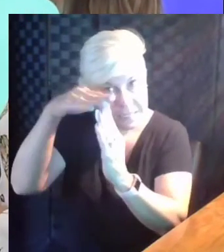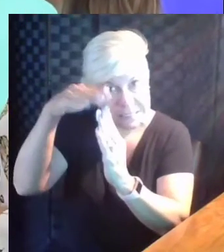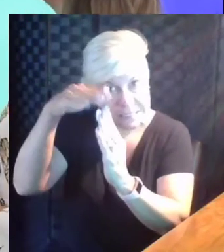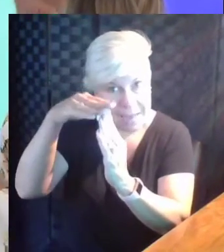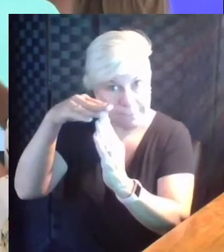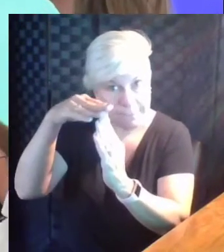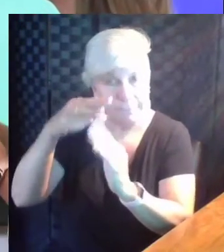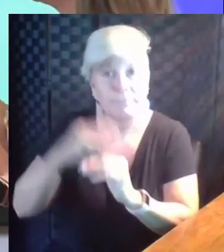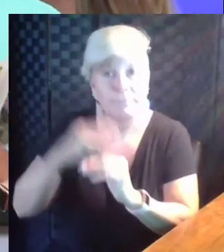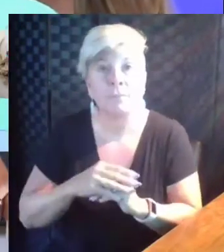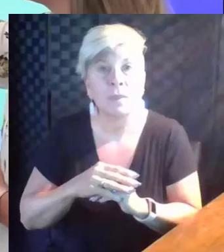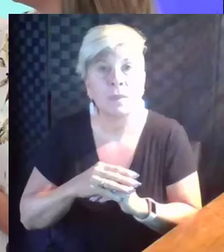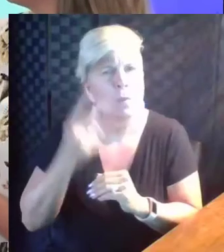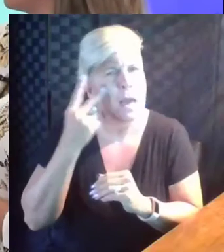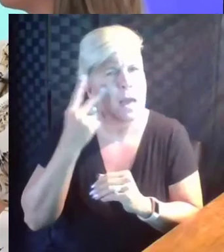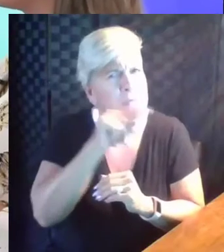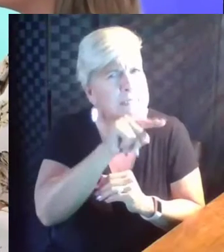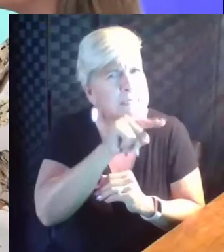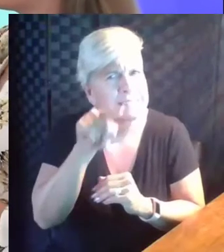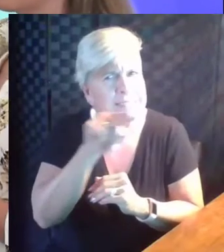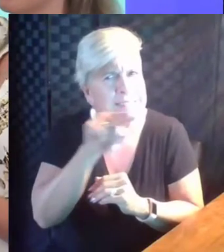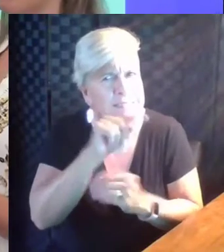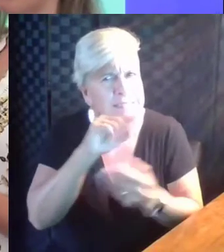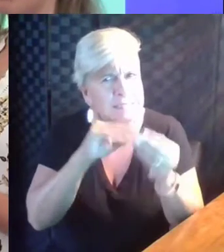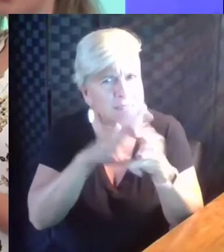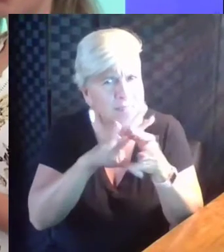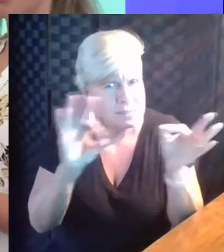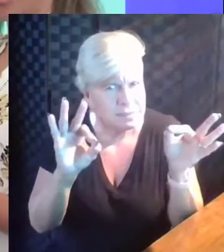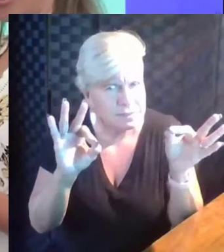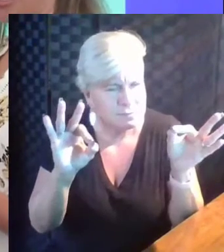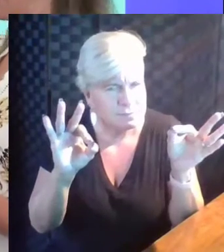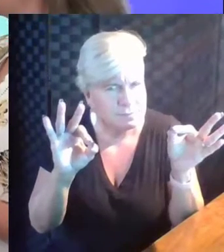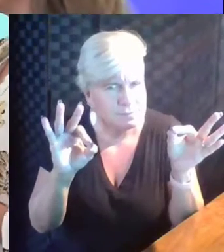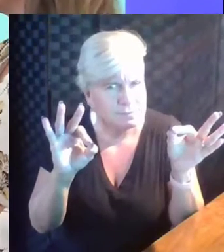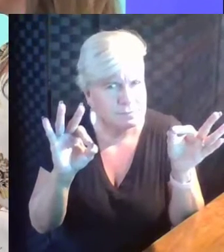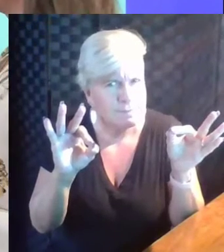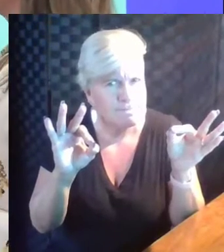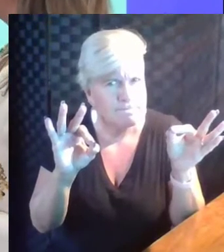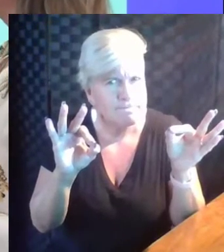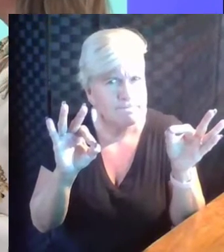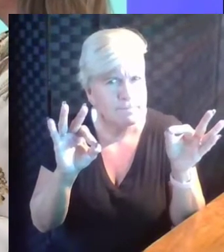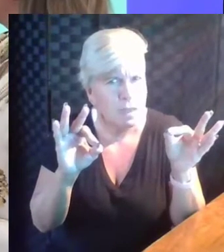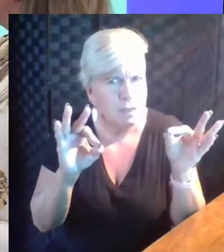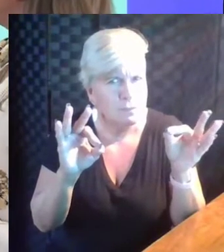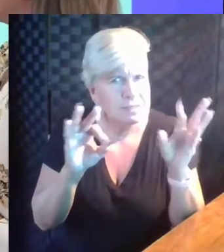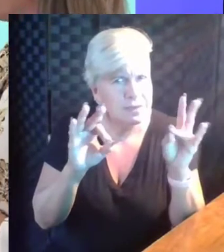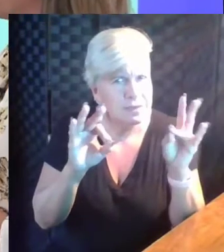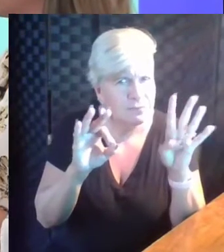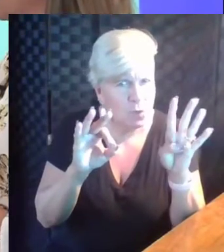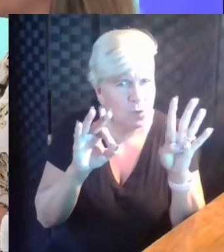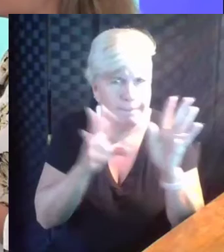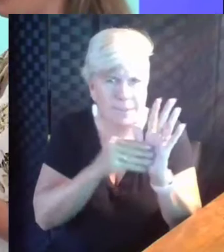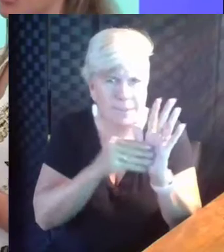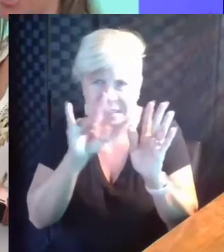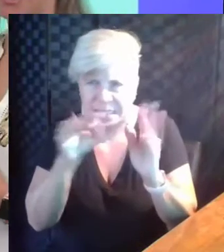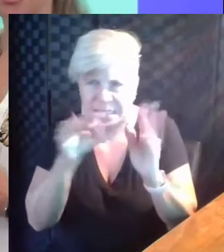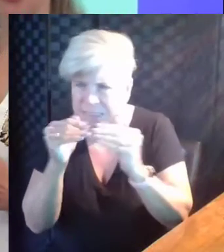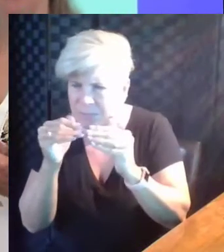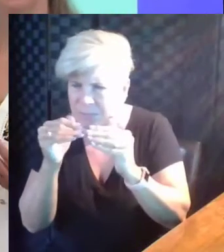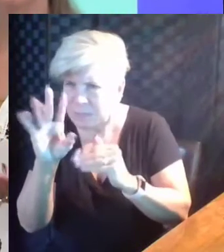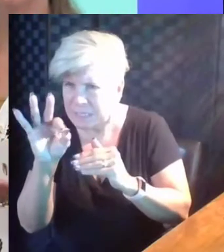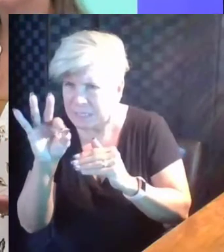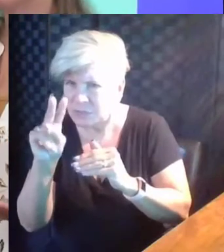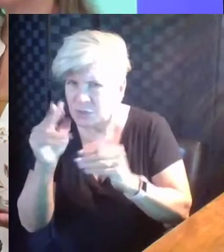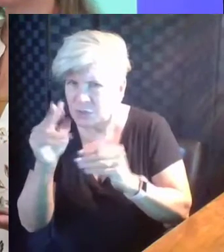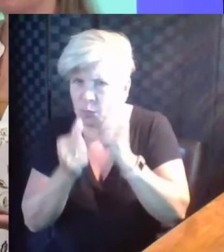here at the top. So when I look here at this number sentence, I've got 74 plus 18 equals